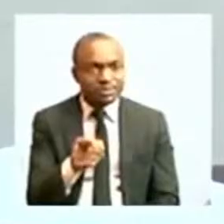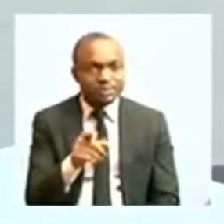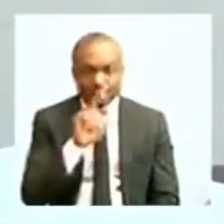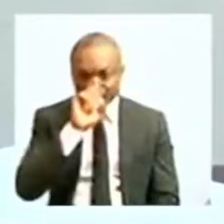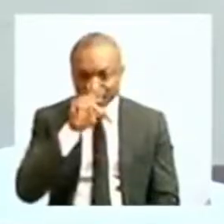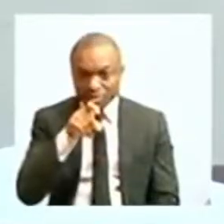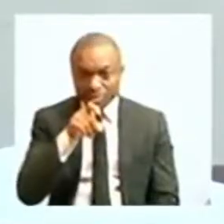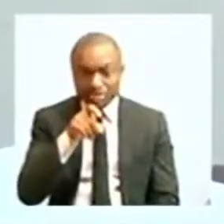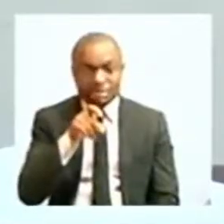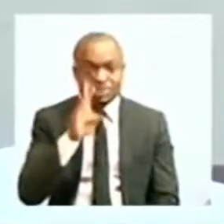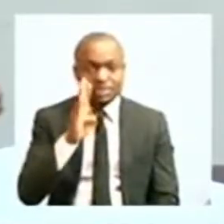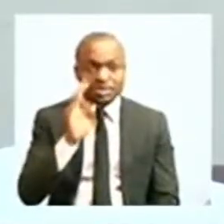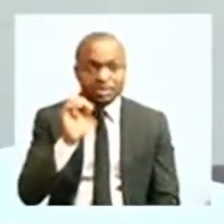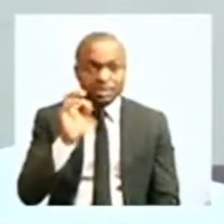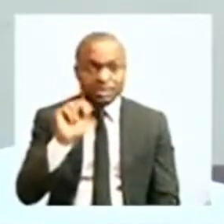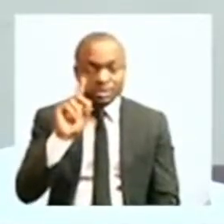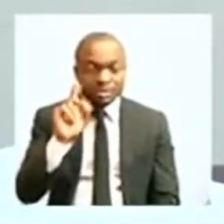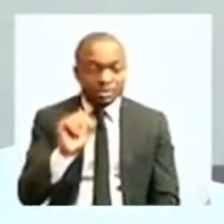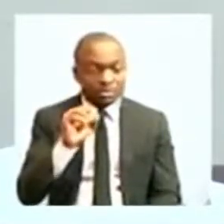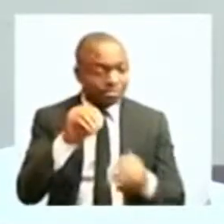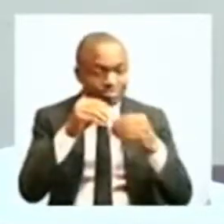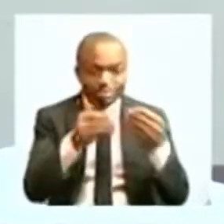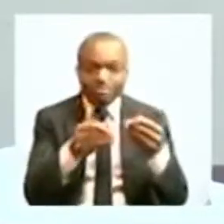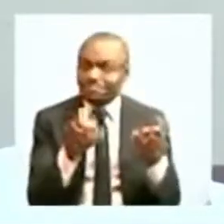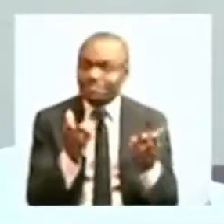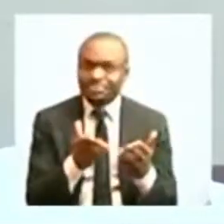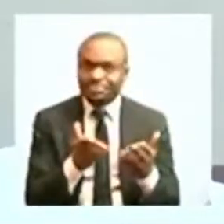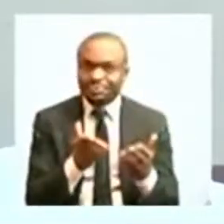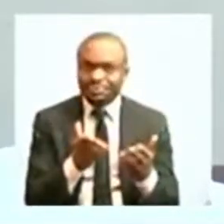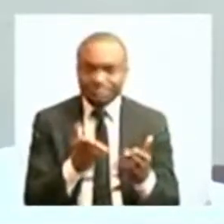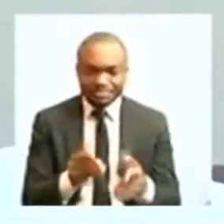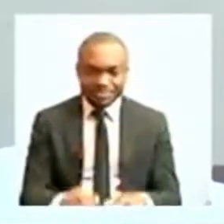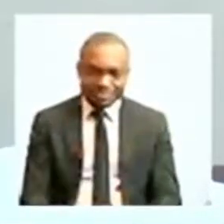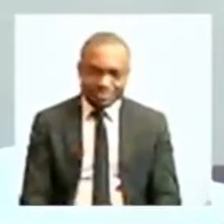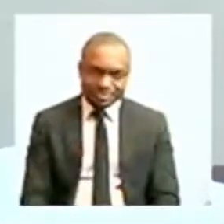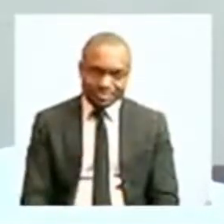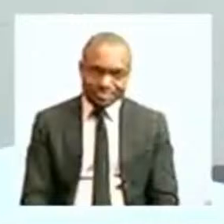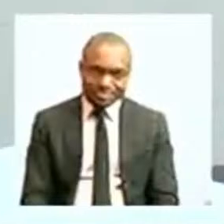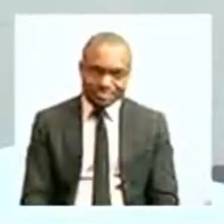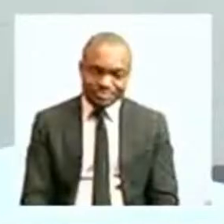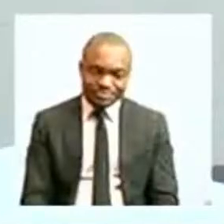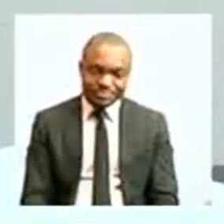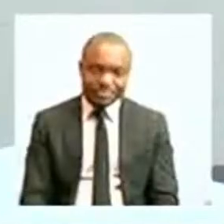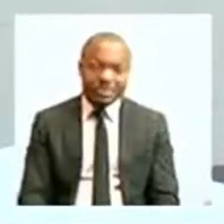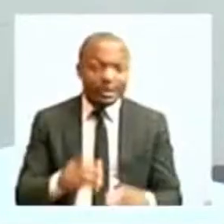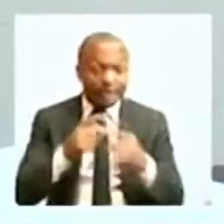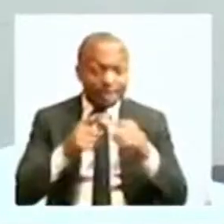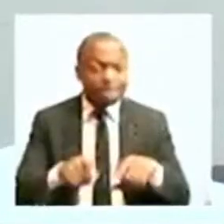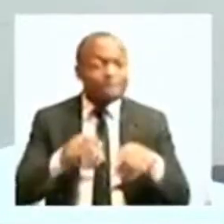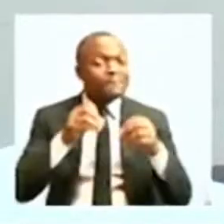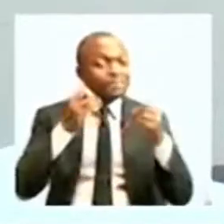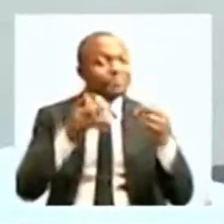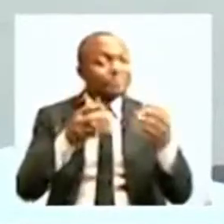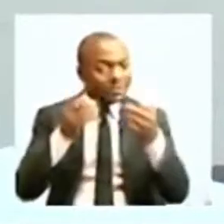insurance bonds. They don't cash. It's happening in so many. And what he does,